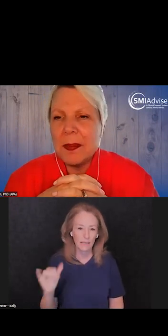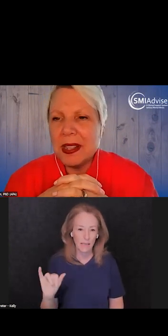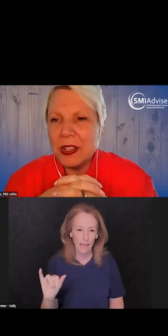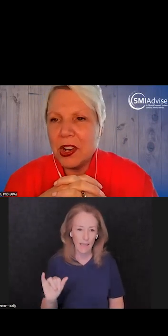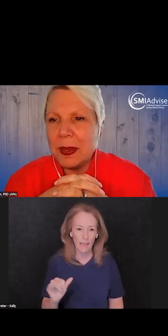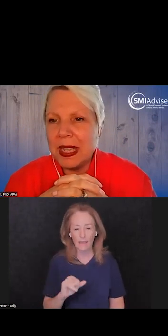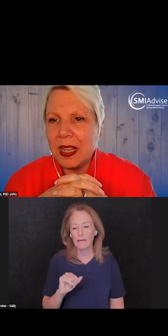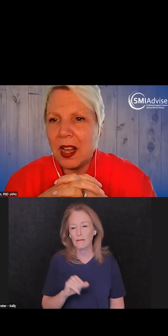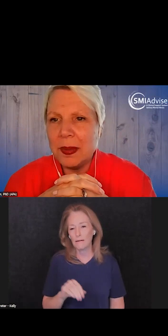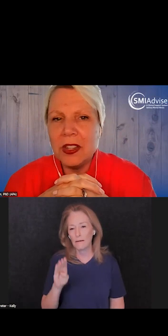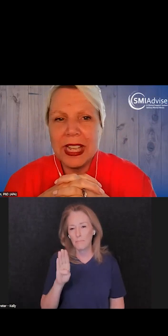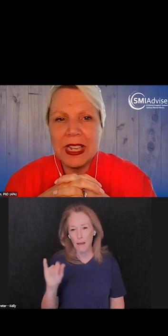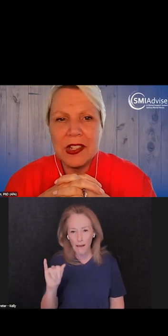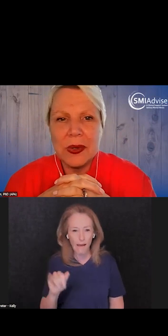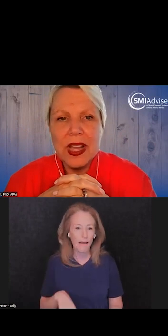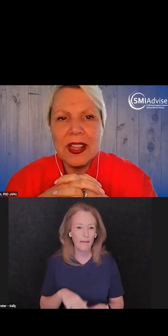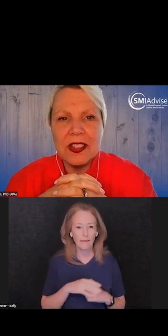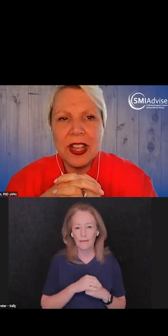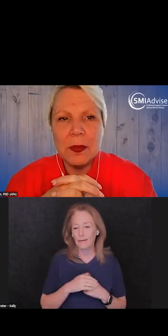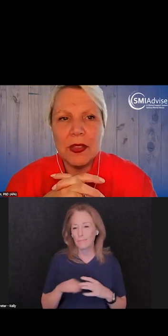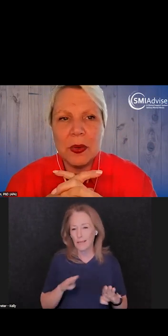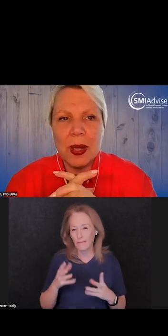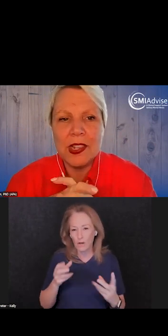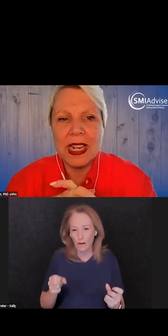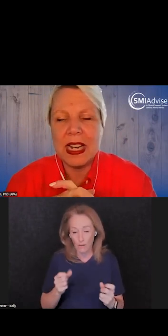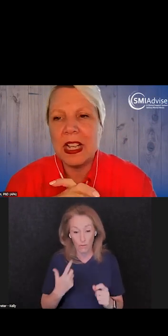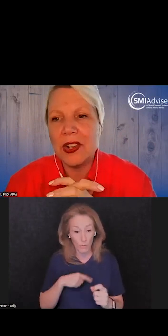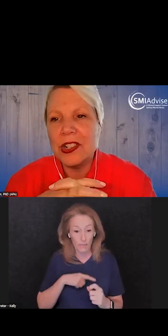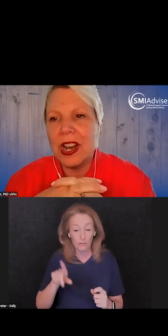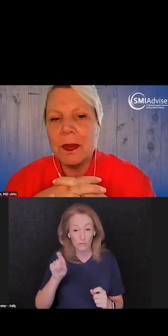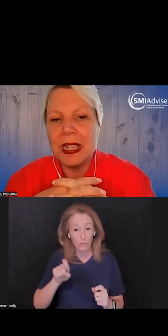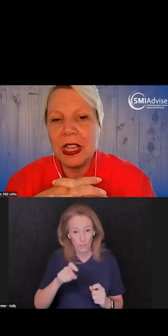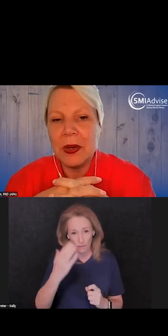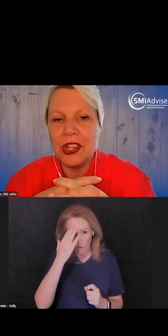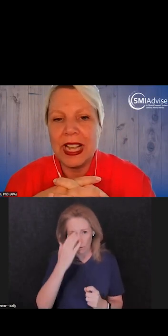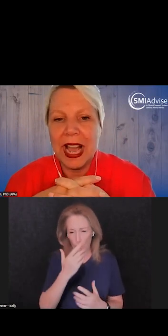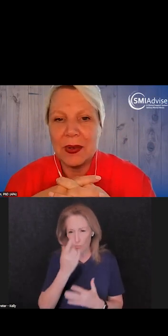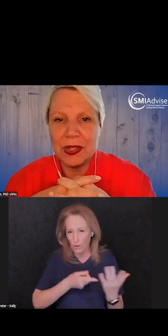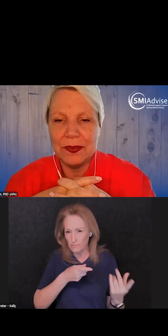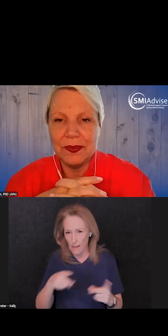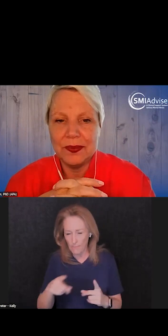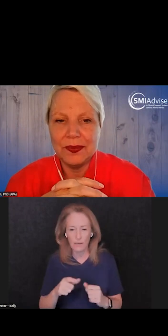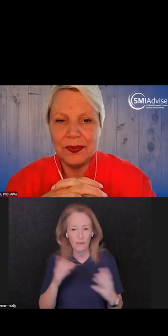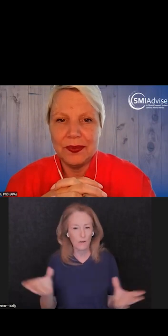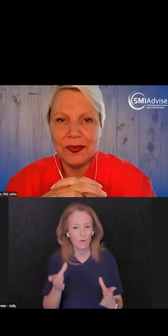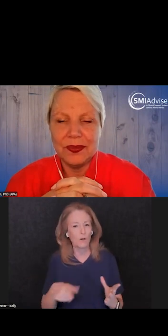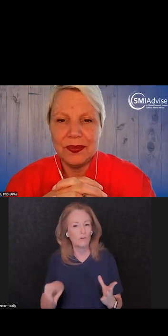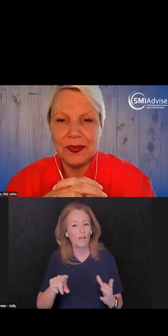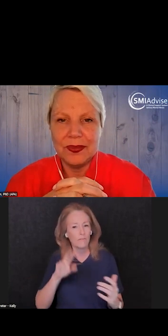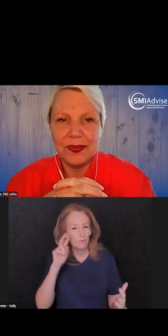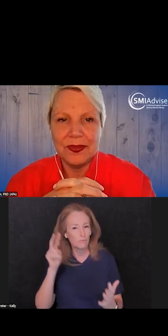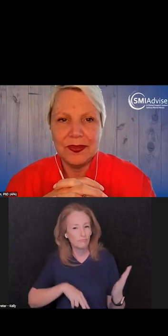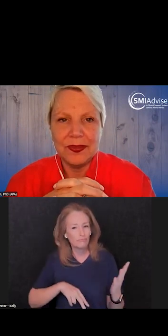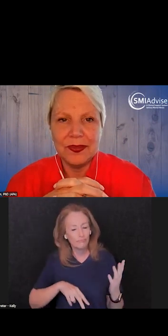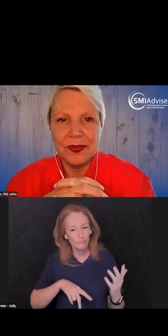And something we should all be looking into. That's available on their website, and I encourage everybody to go check it out.